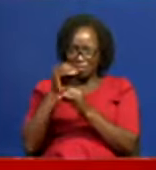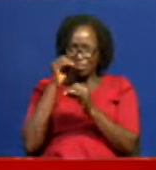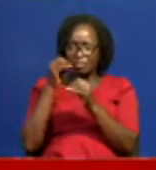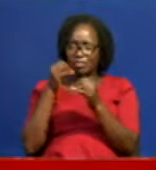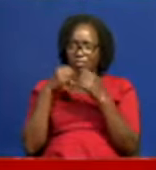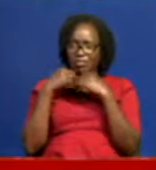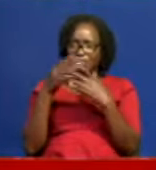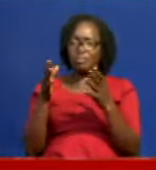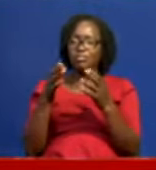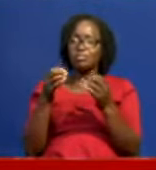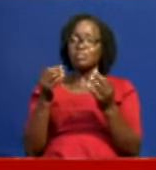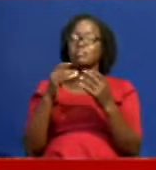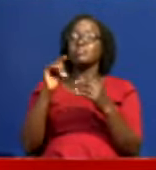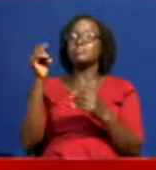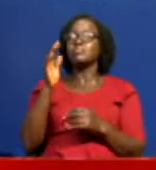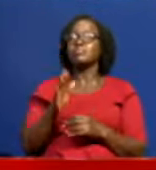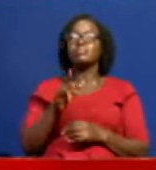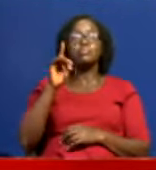citizens.